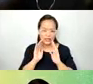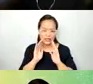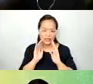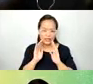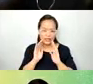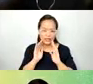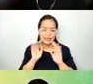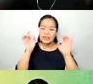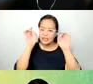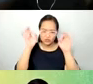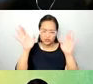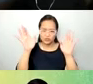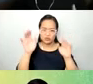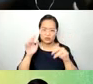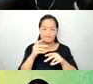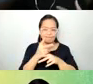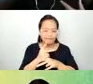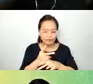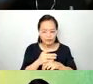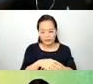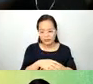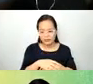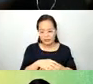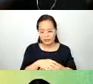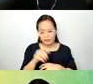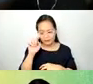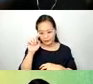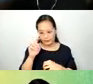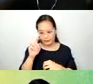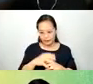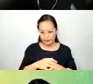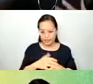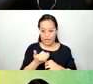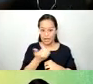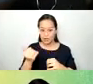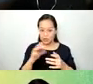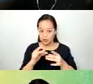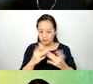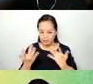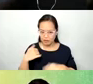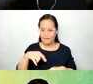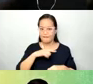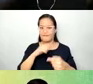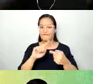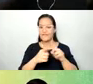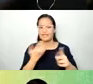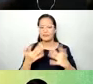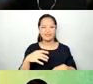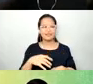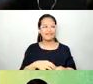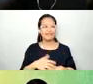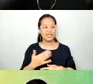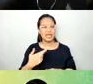Gaano ka dangerous? So, another story. I think we all have friendships or relationships that we regret